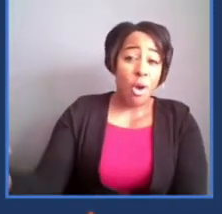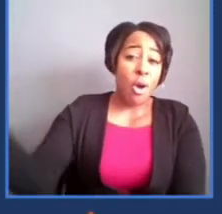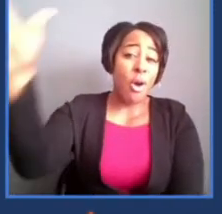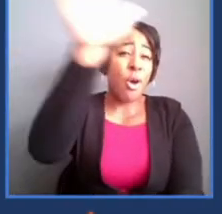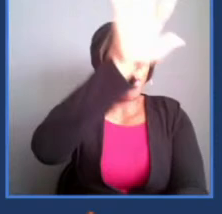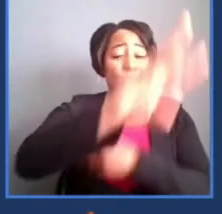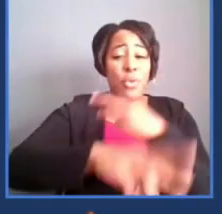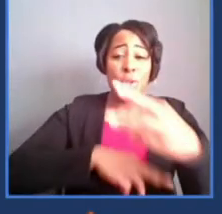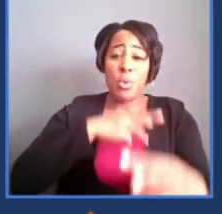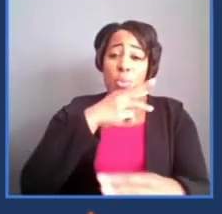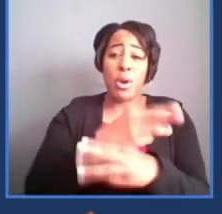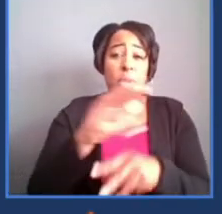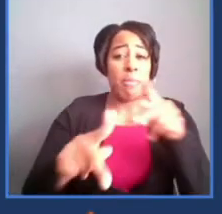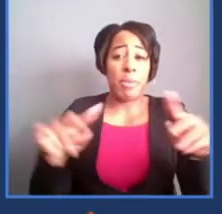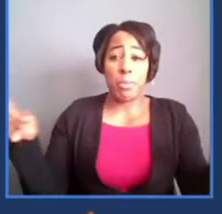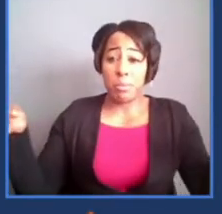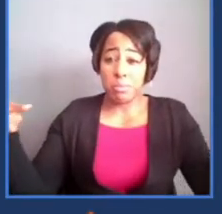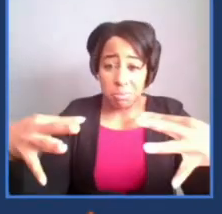now.